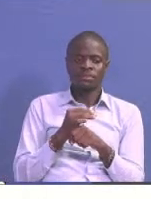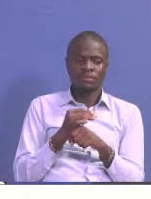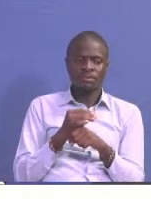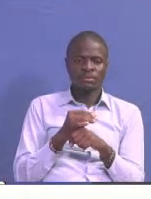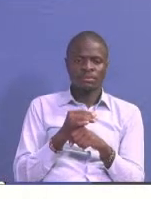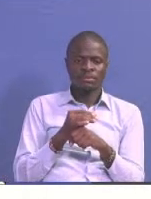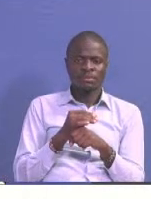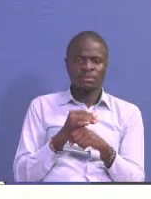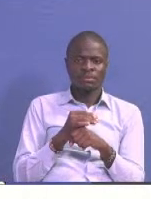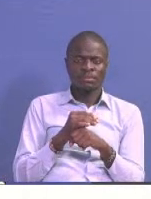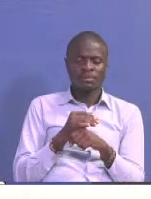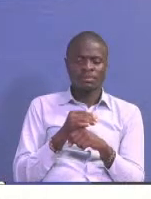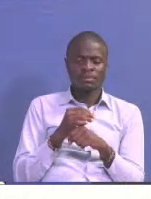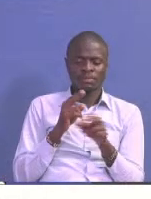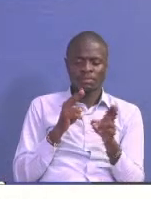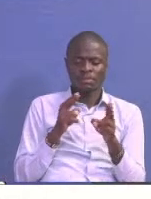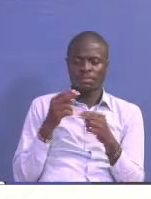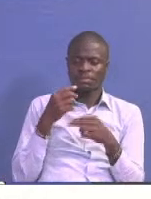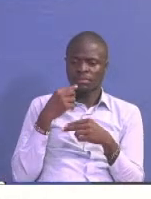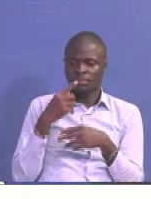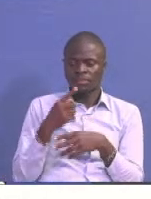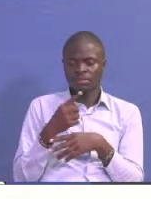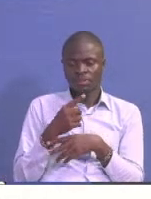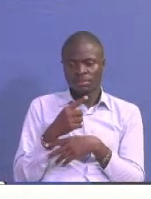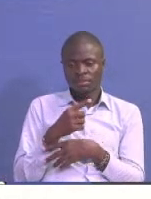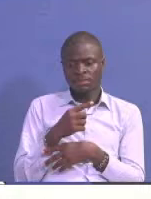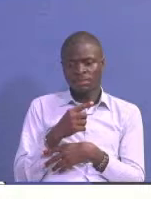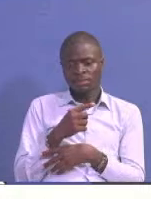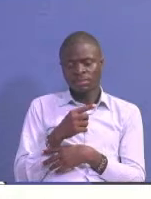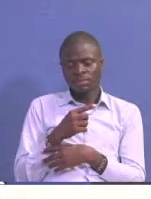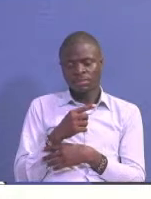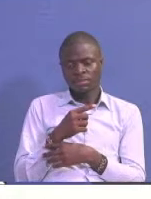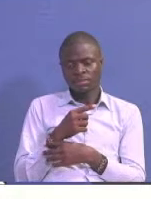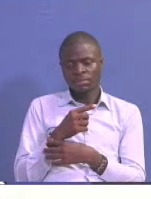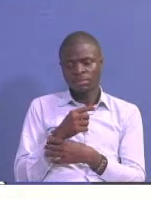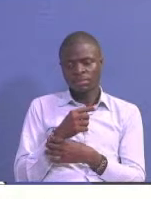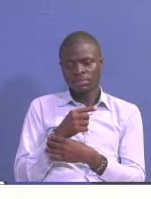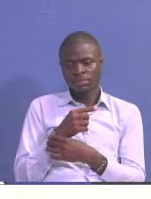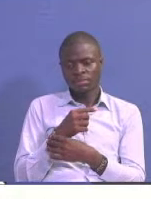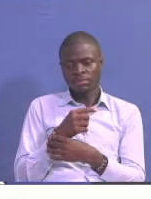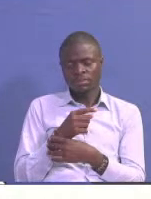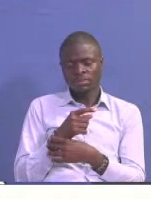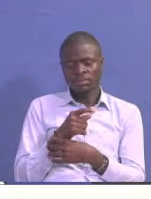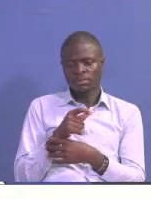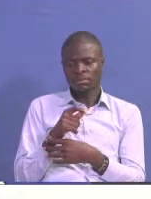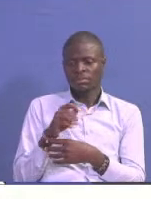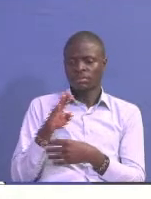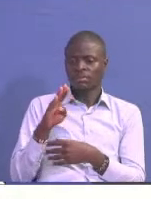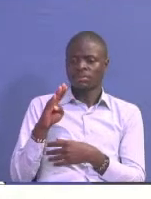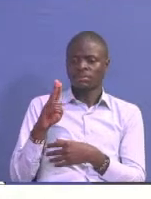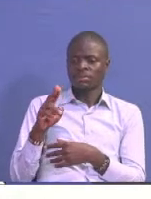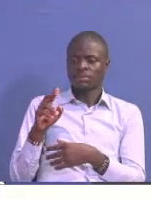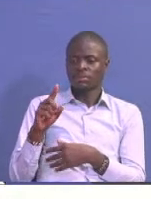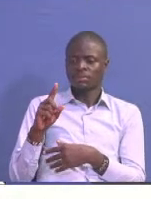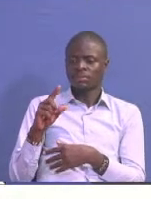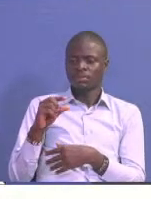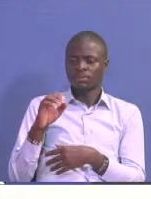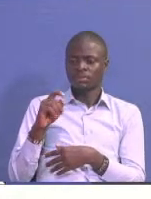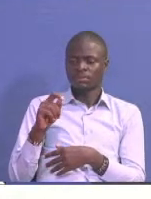And I normally say, actually, the budget allocation